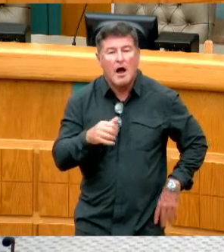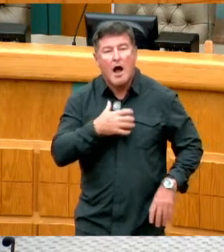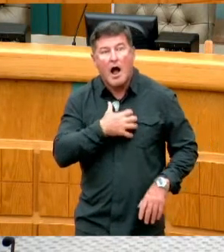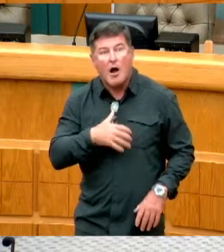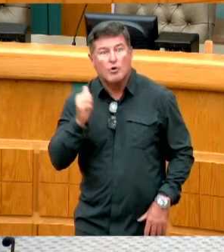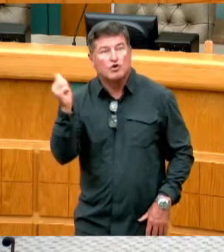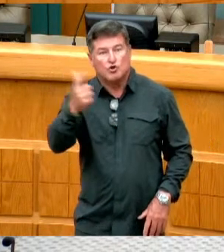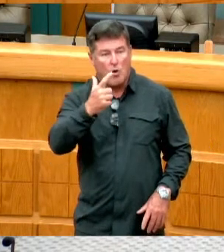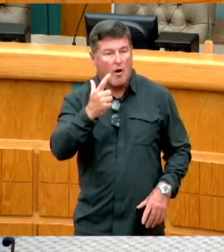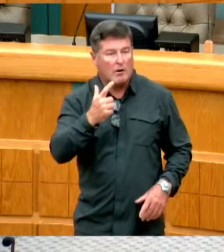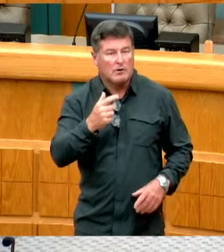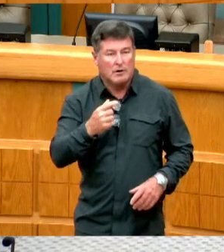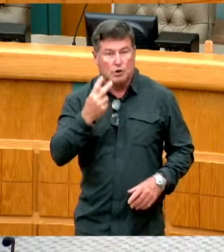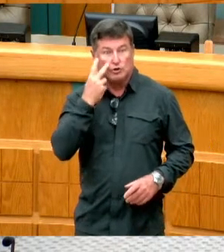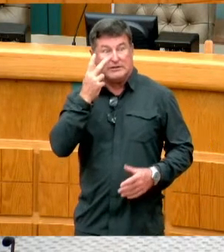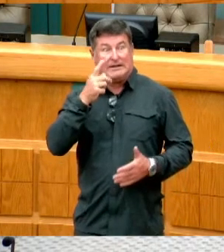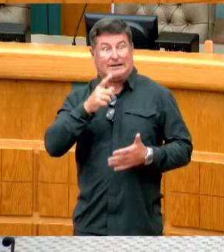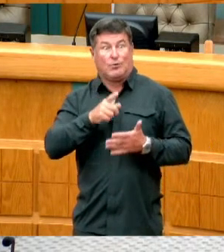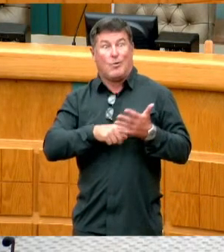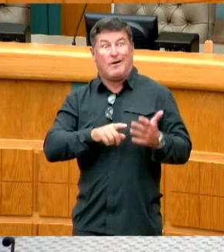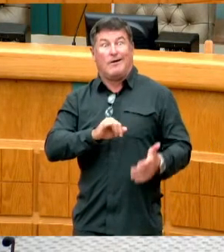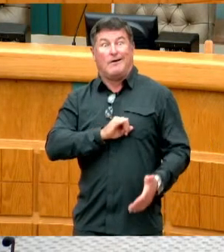know you know all the problems.